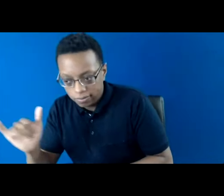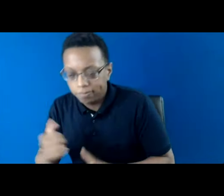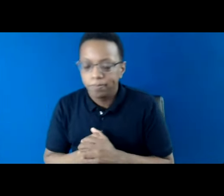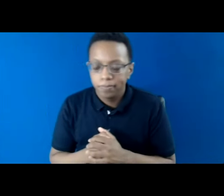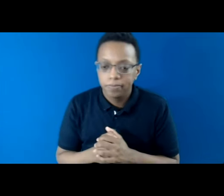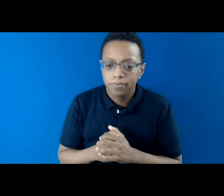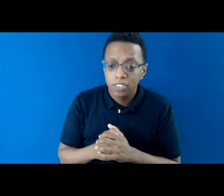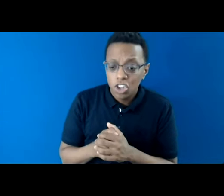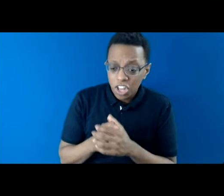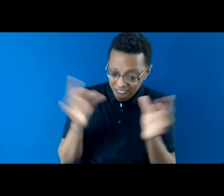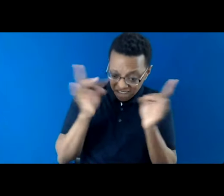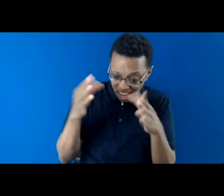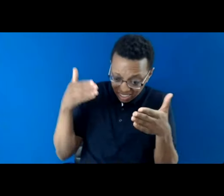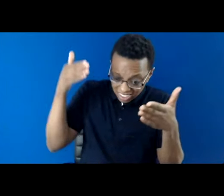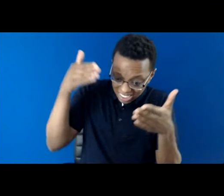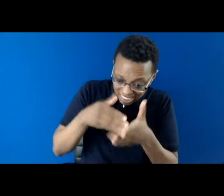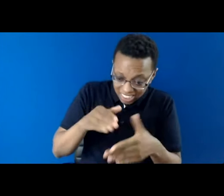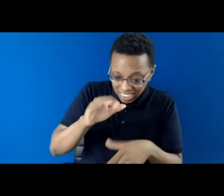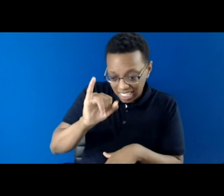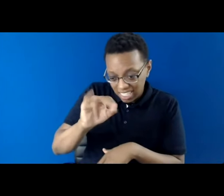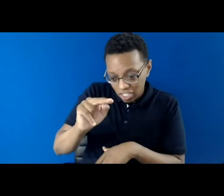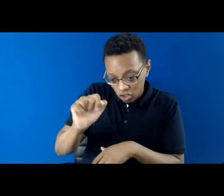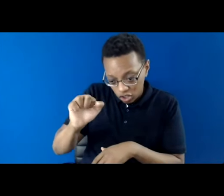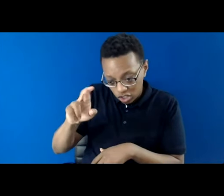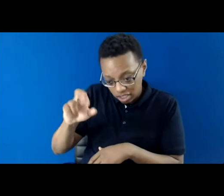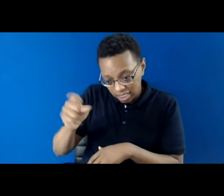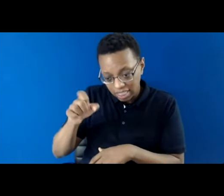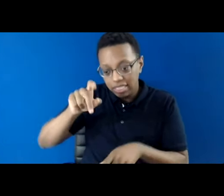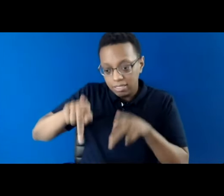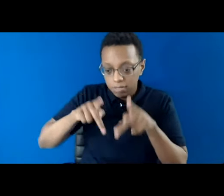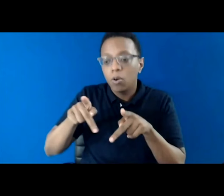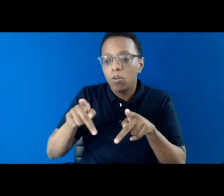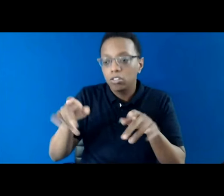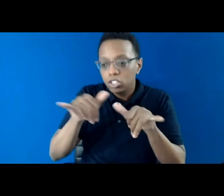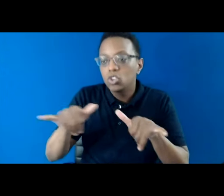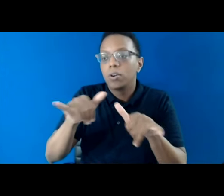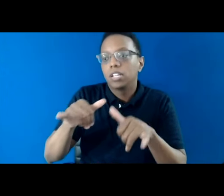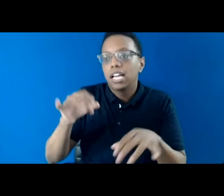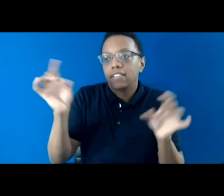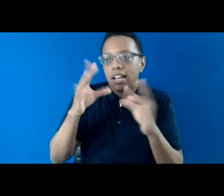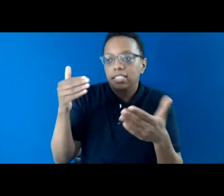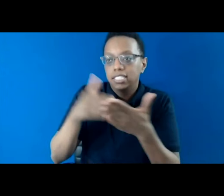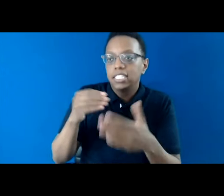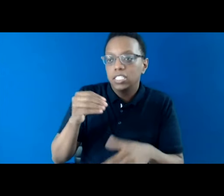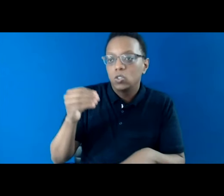violence against intersex people through surgeries has also normalized violence against women generally.